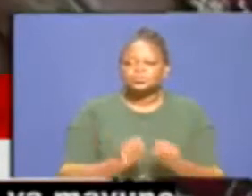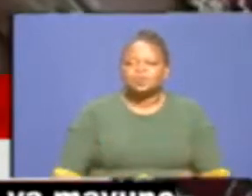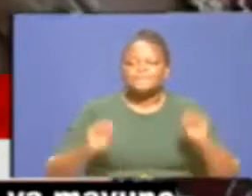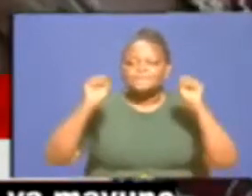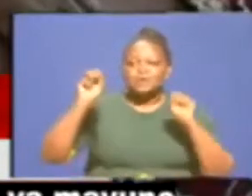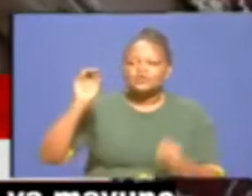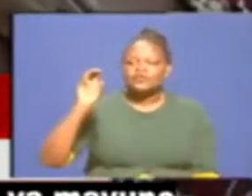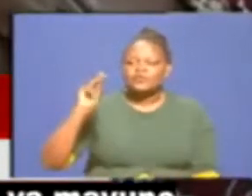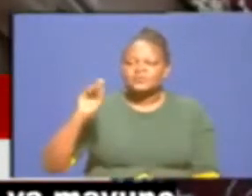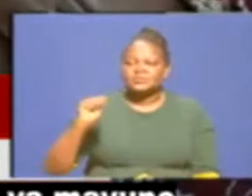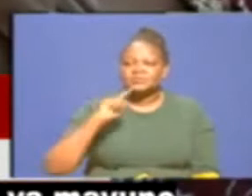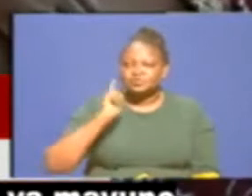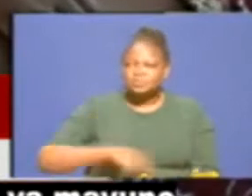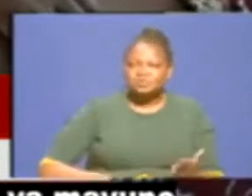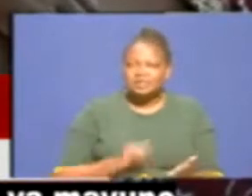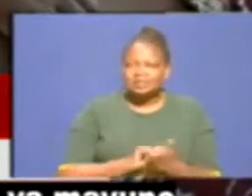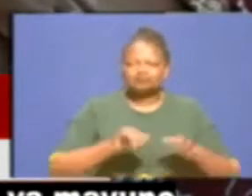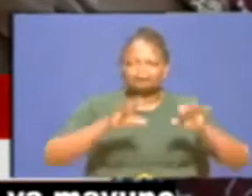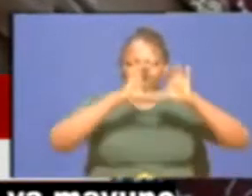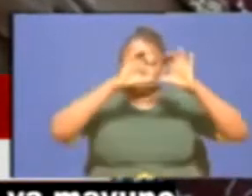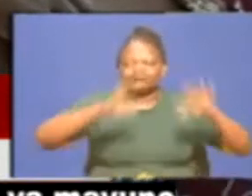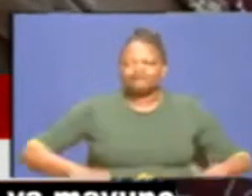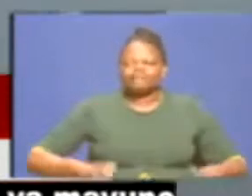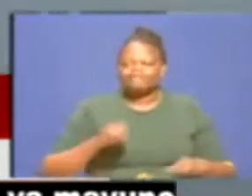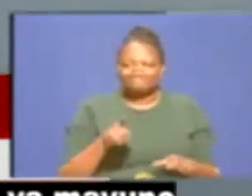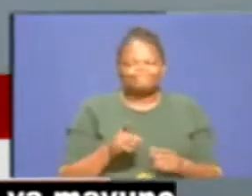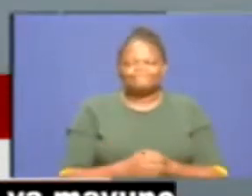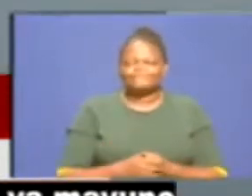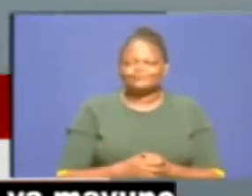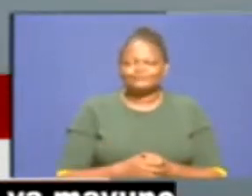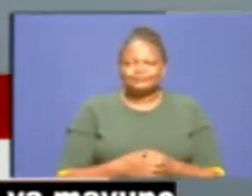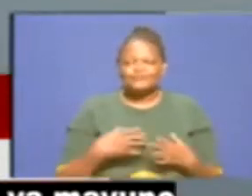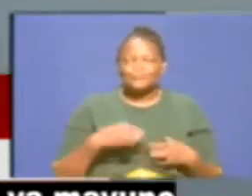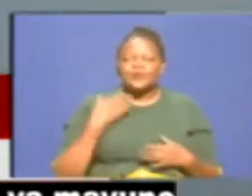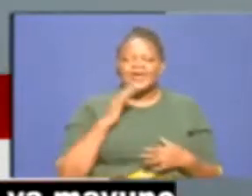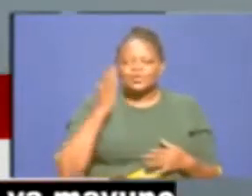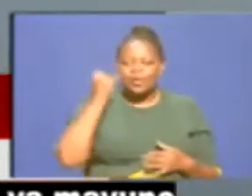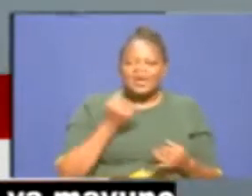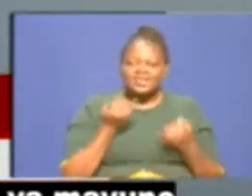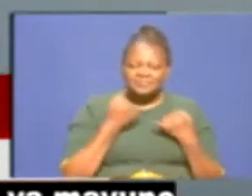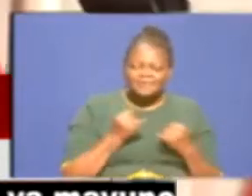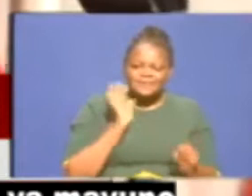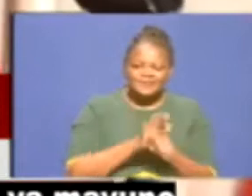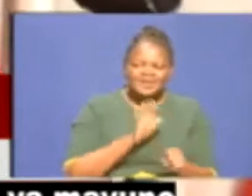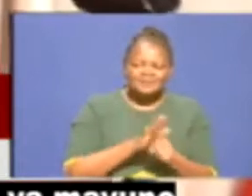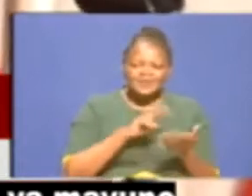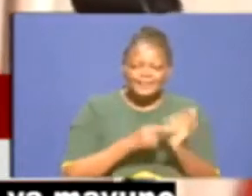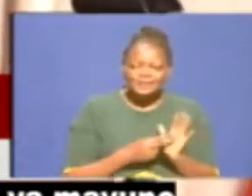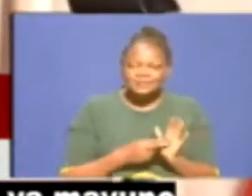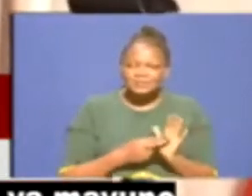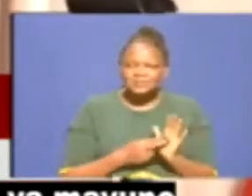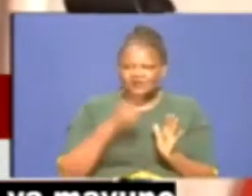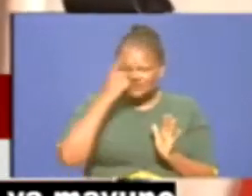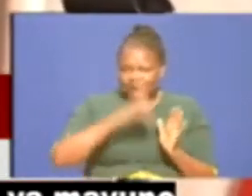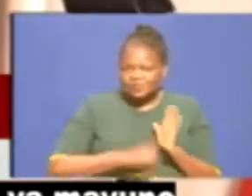Wahome amelalamika kuwa ugatuzi umekuwa ukipigwa vita kwa sababu ya kutekeleza miradi tele ya maendeleo. Let us